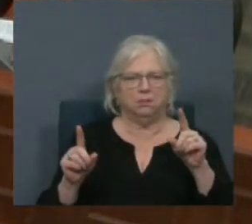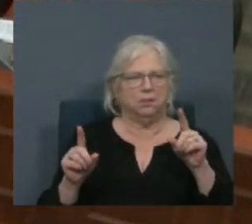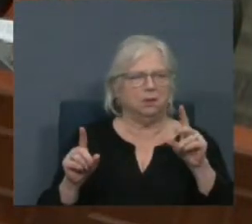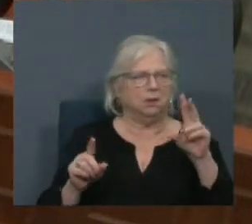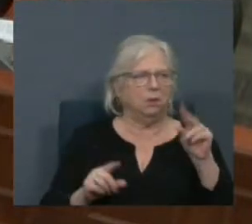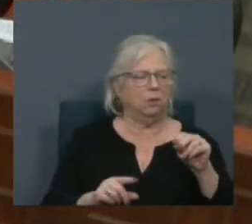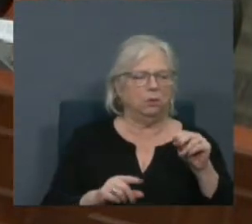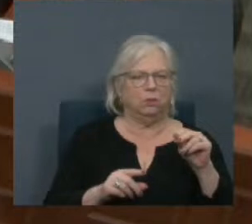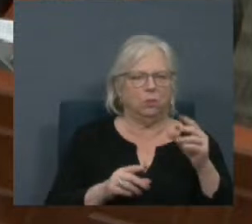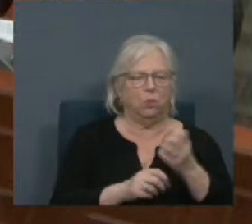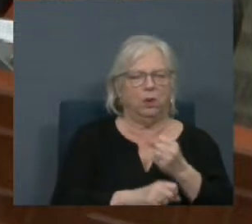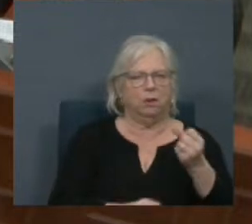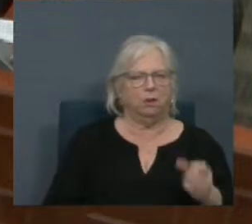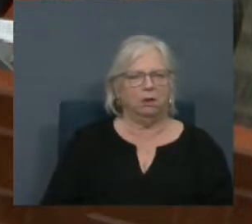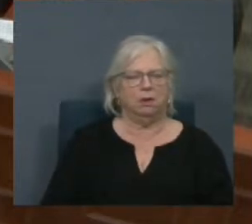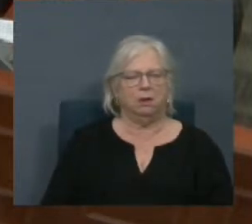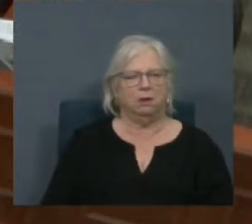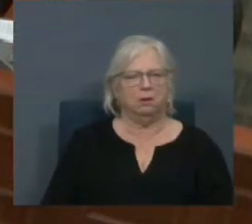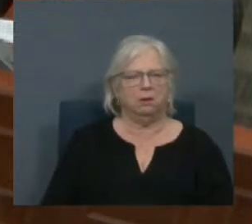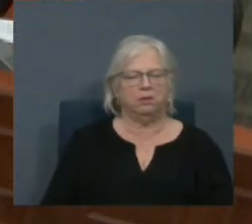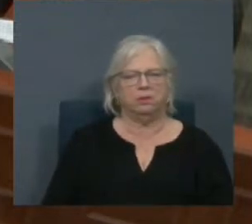Nays have it.